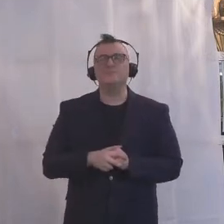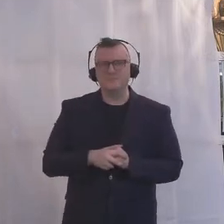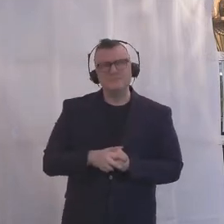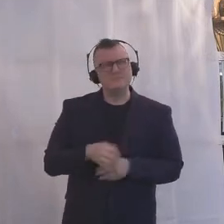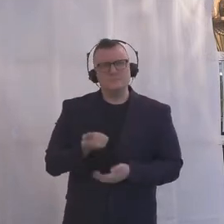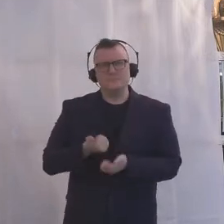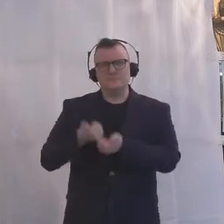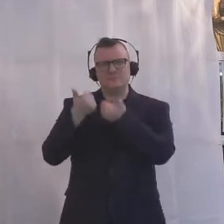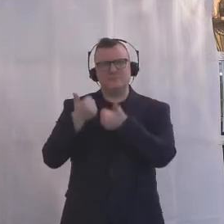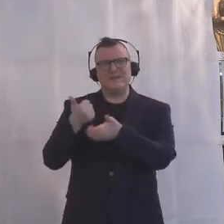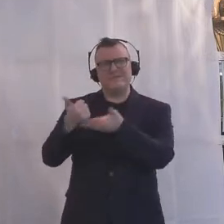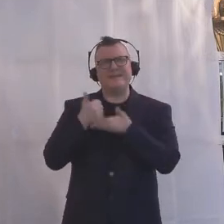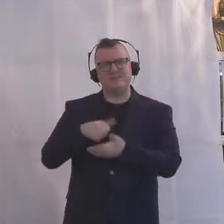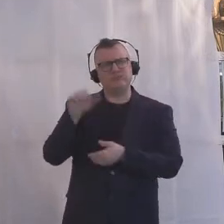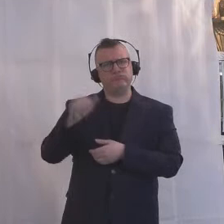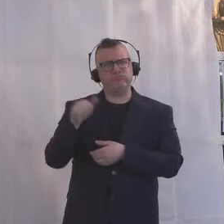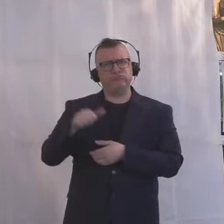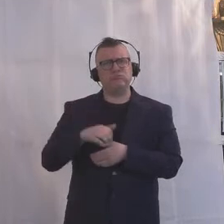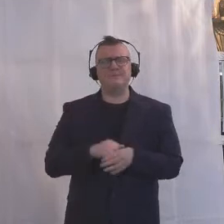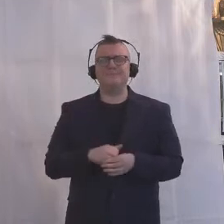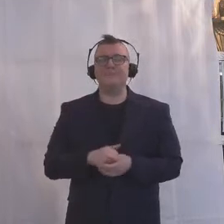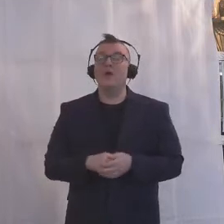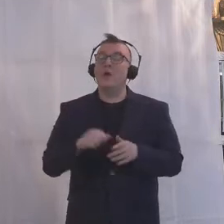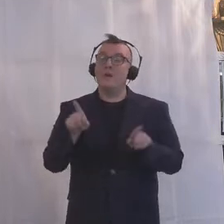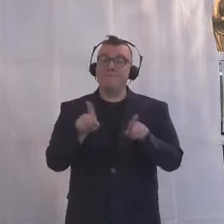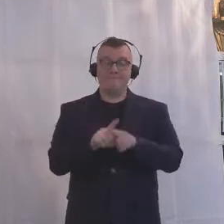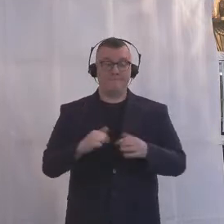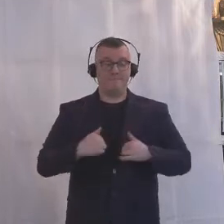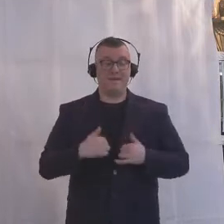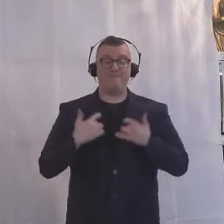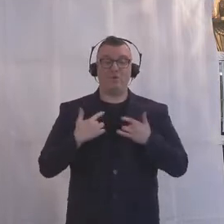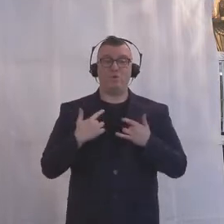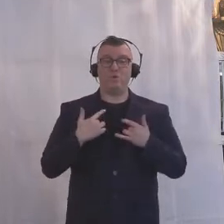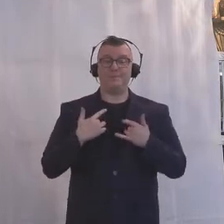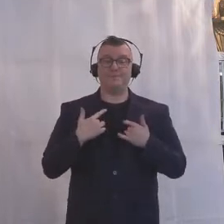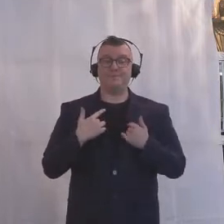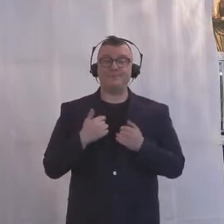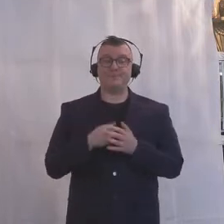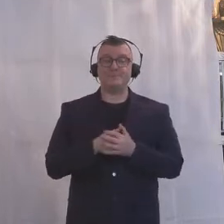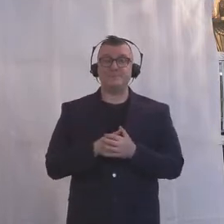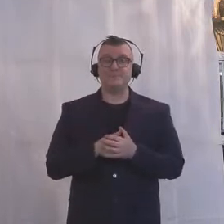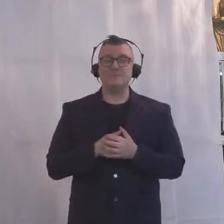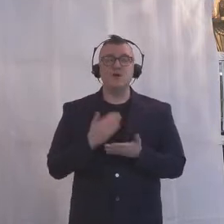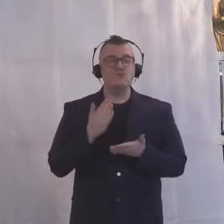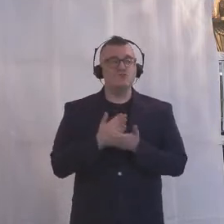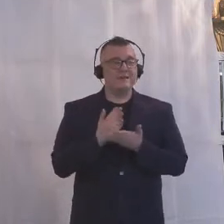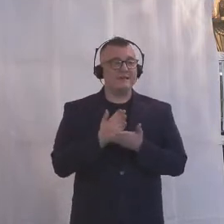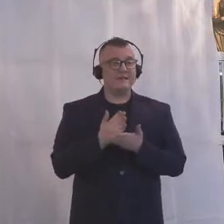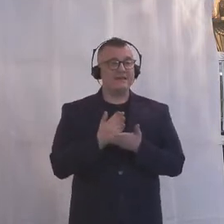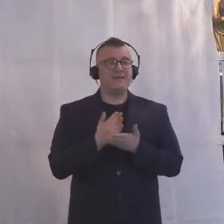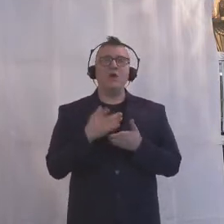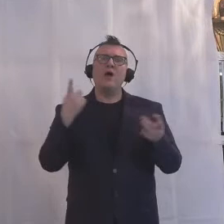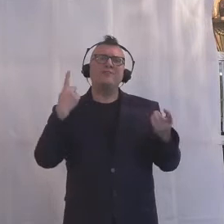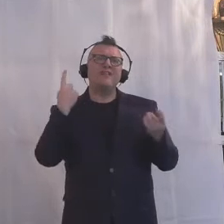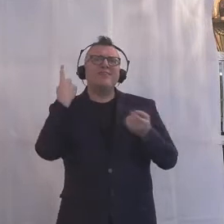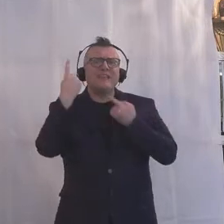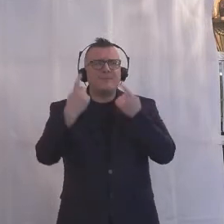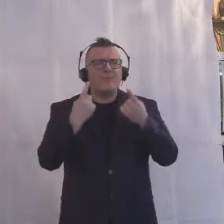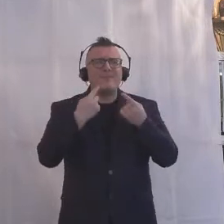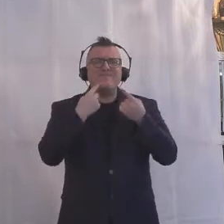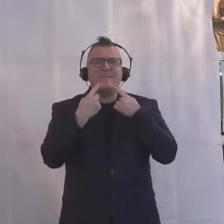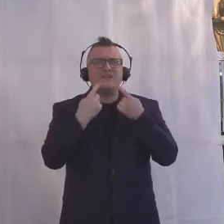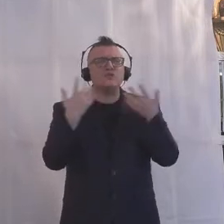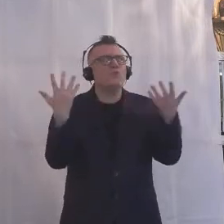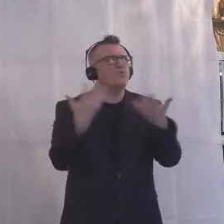great advice. And I think also, from my point of view, it's looking for where the information is as well. I